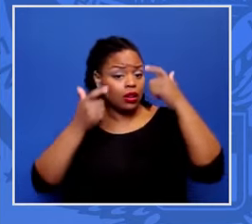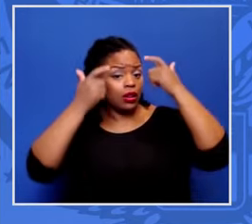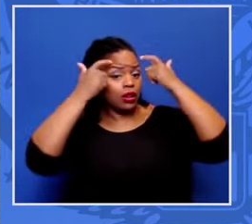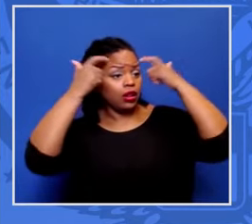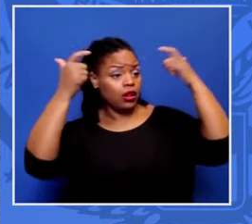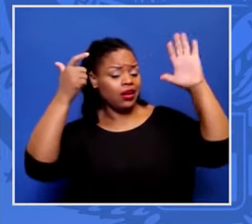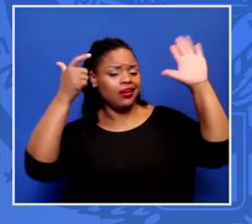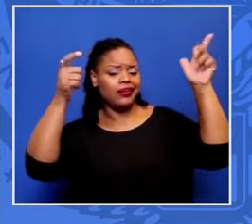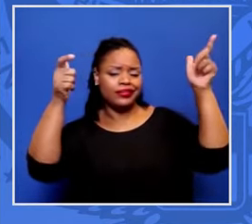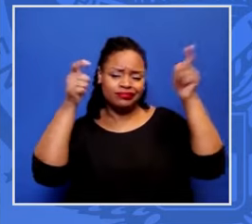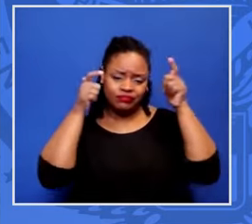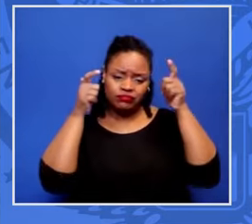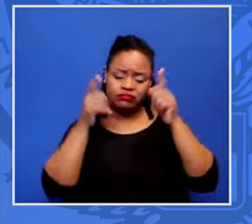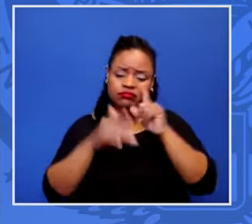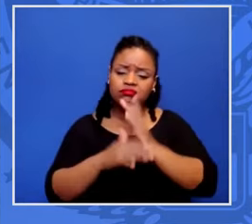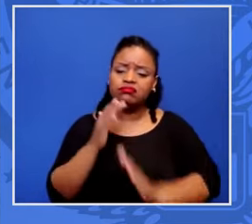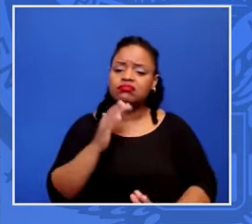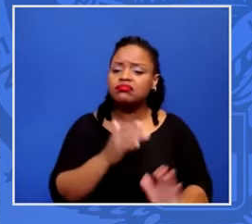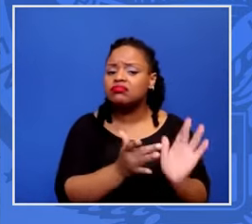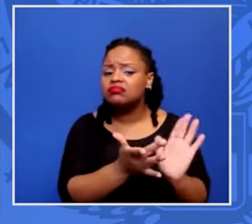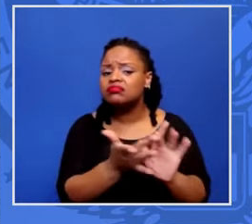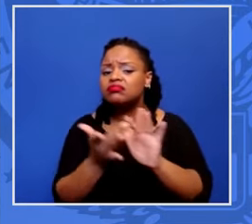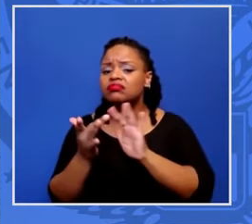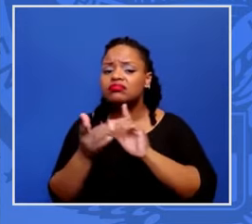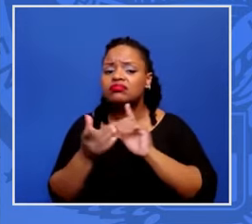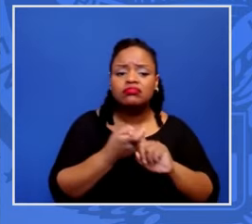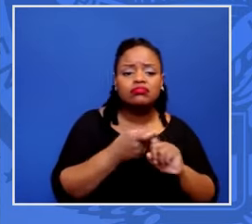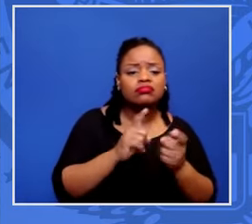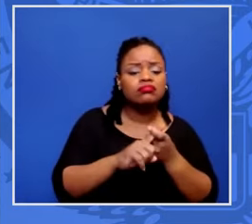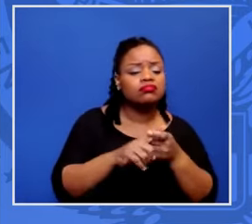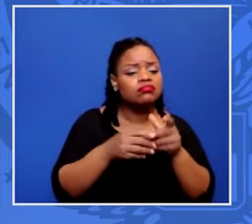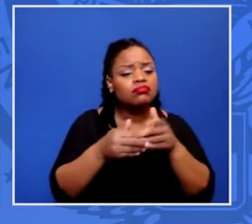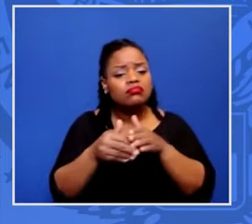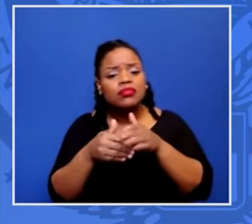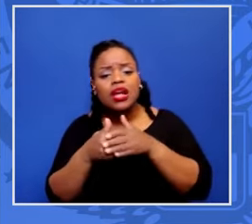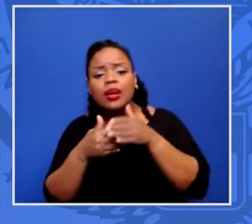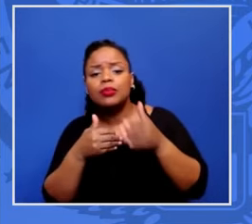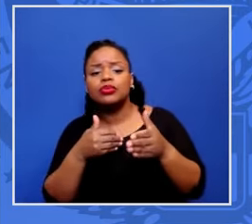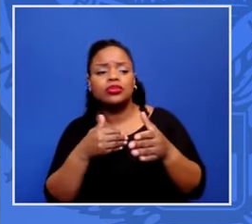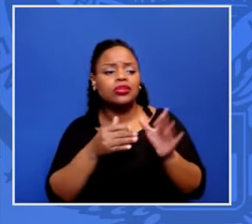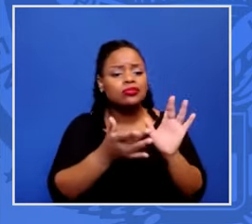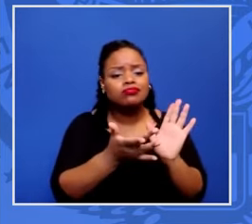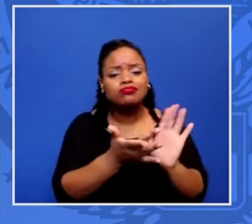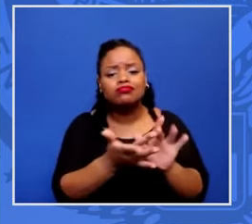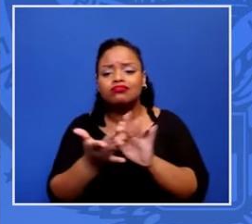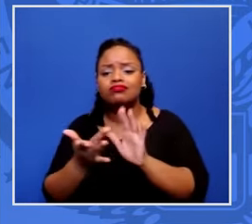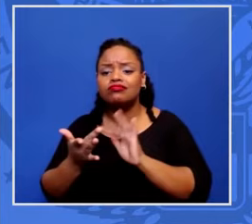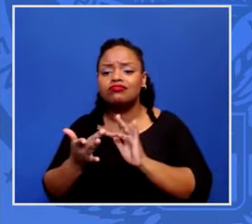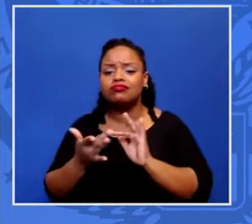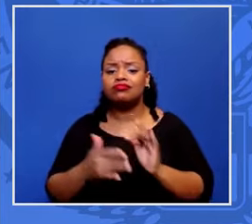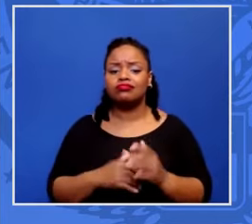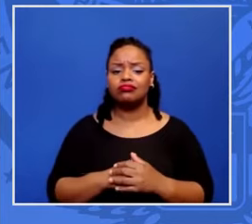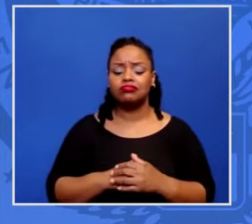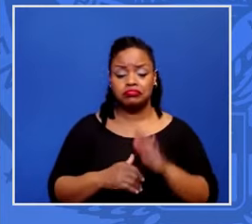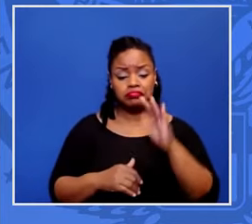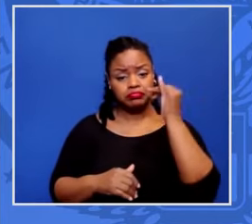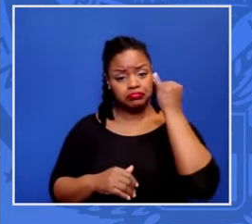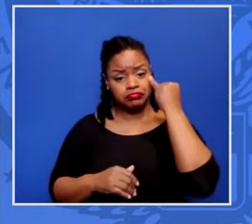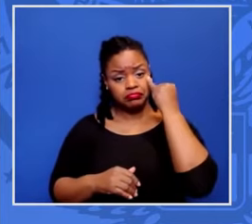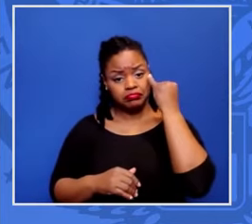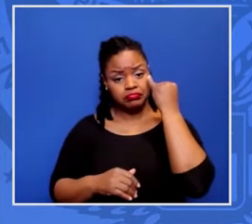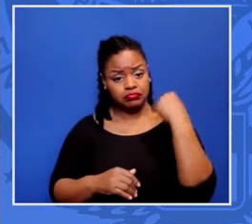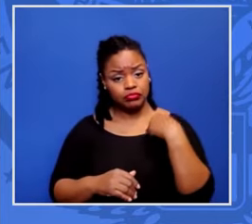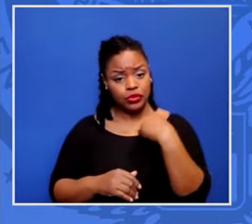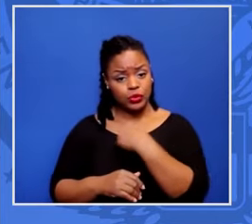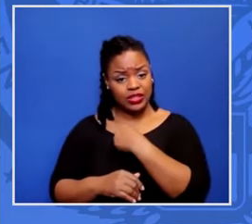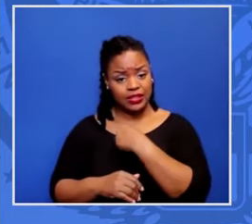possible. If in fact, as George said, we're looking for what binds us together. The American people are strong,